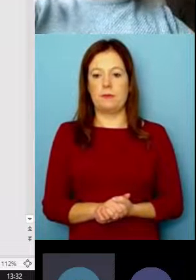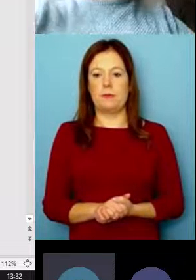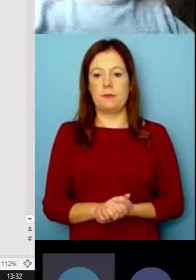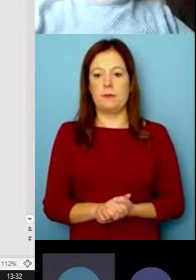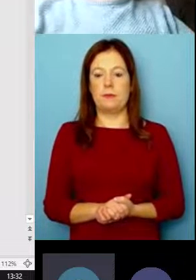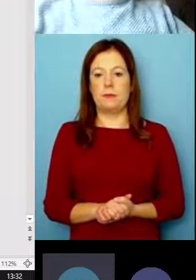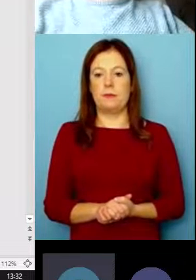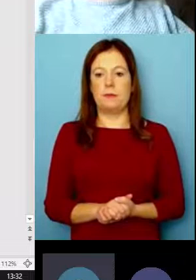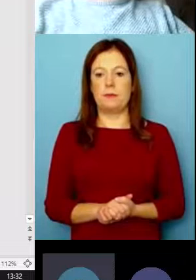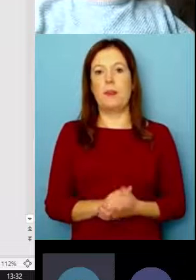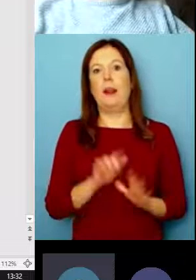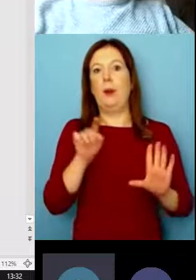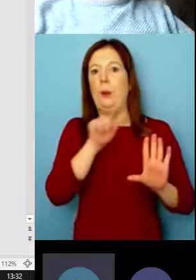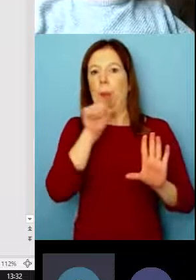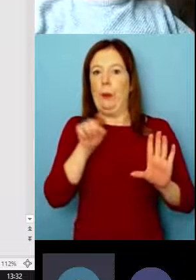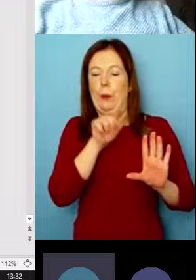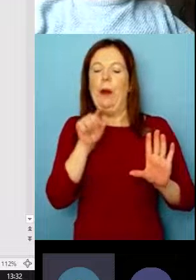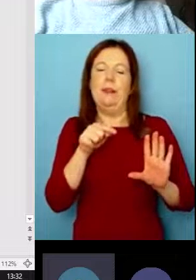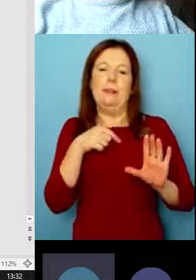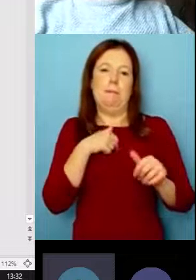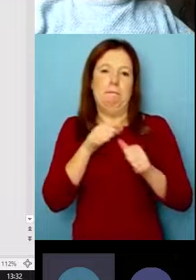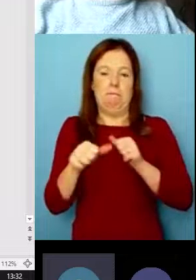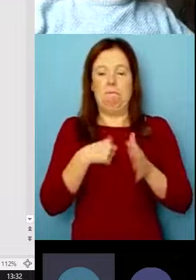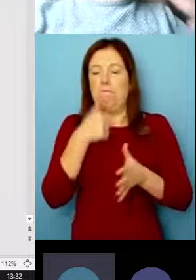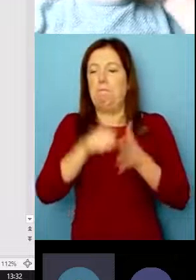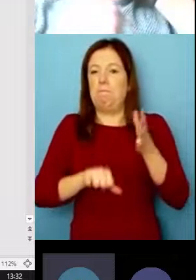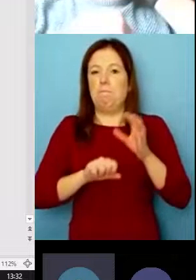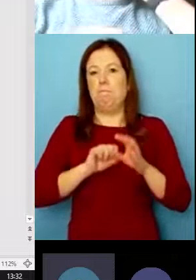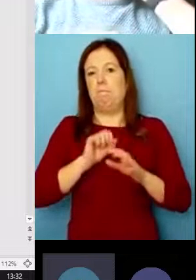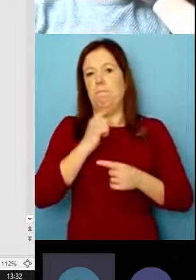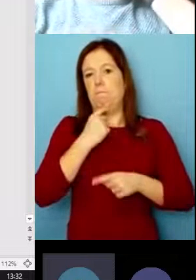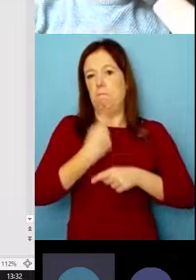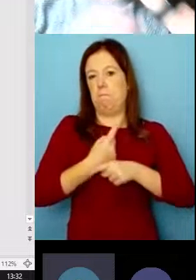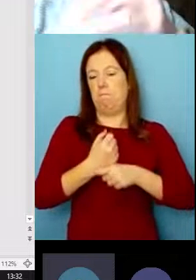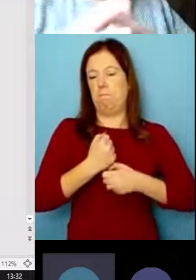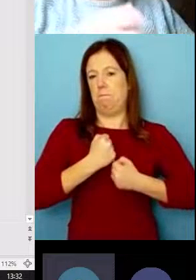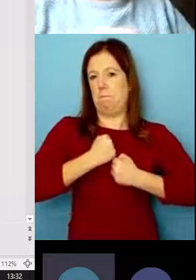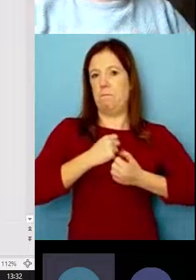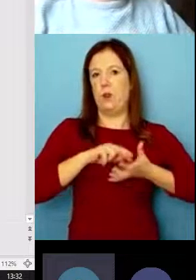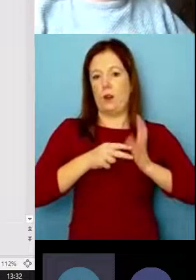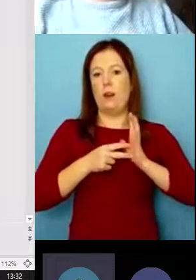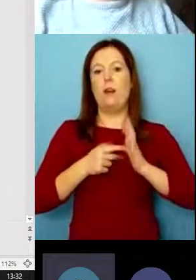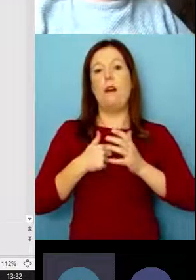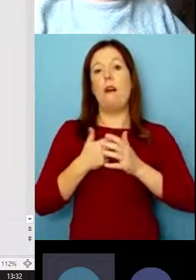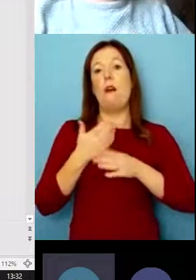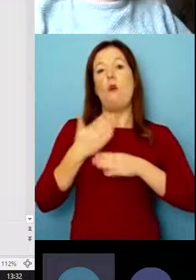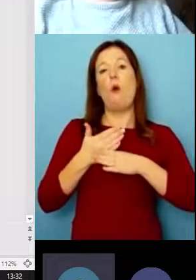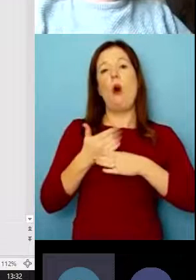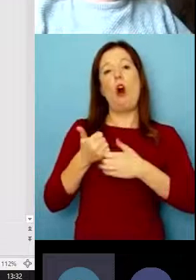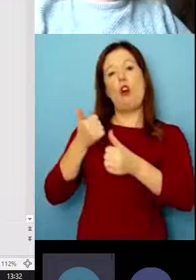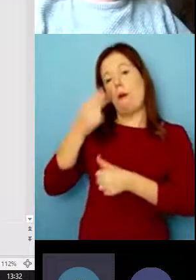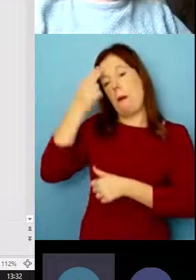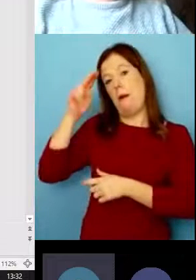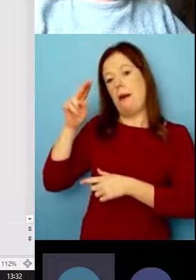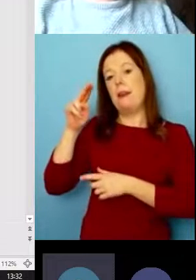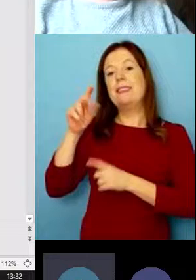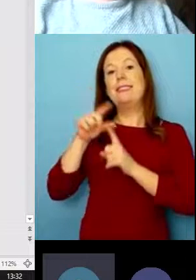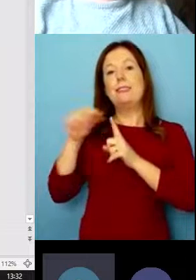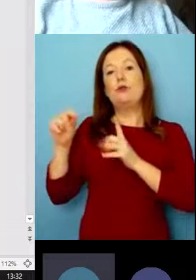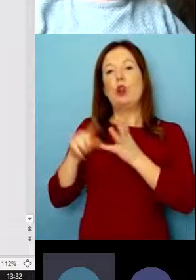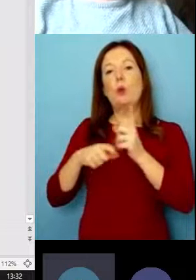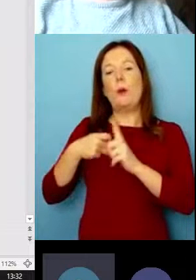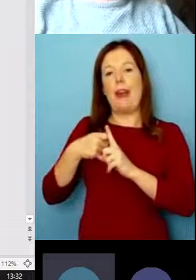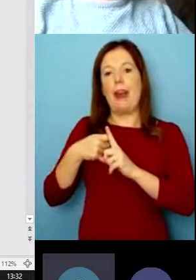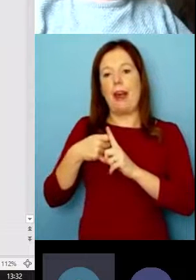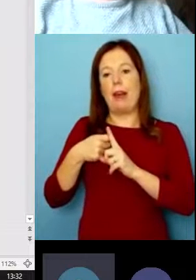While that's loading, let me tell you a little bit about my organisation. I work for a company called Digital UK, and